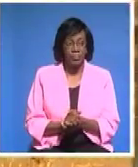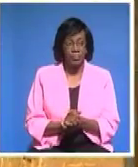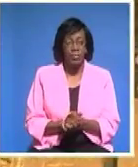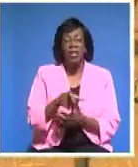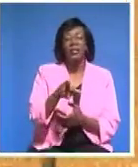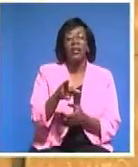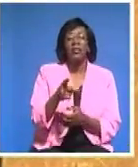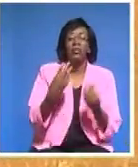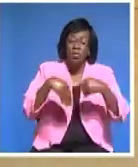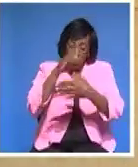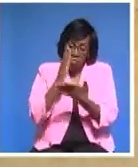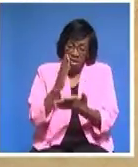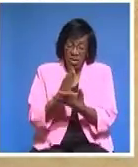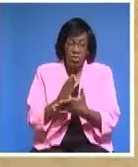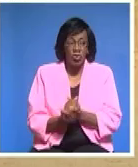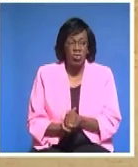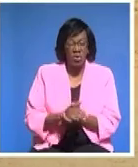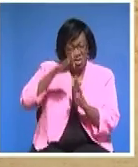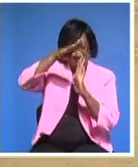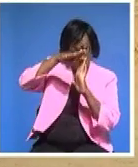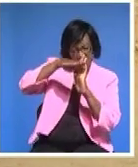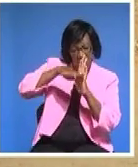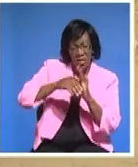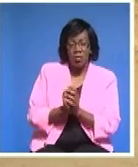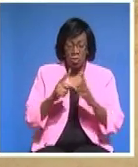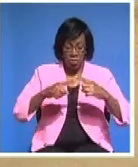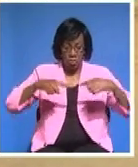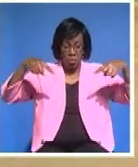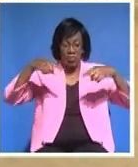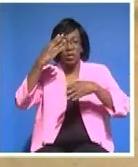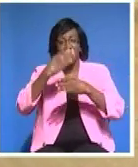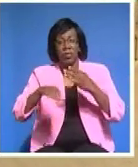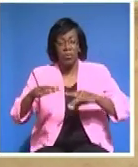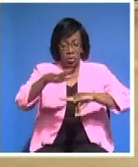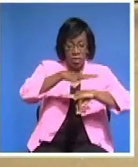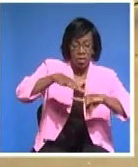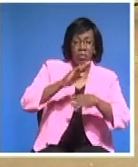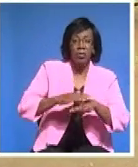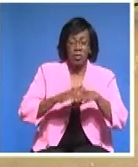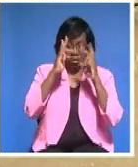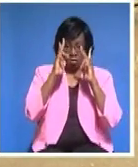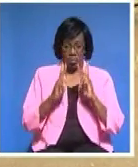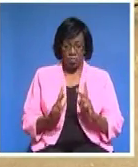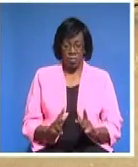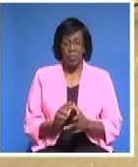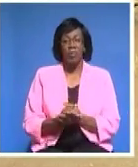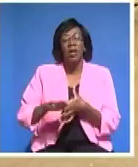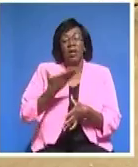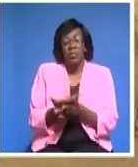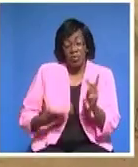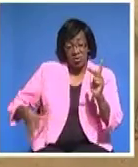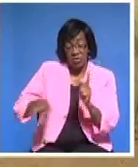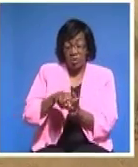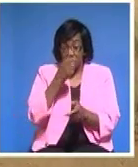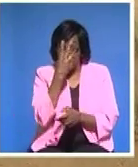to ensure minimal human-wildlife conflict, especially with small livestock farmers who view the dogs as a